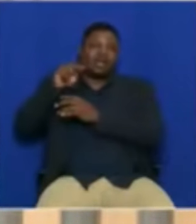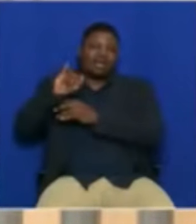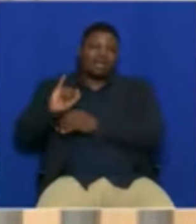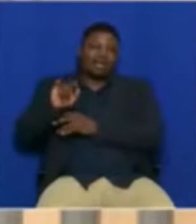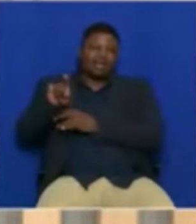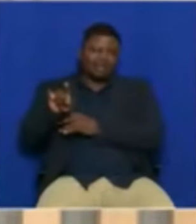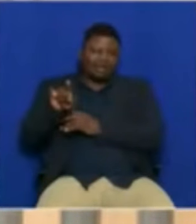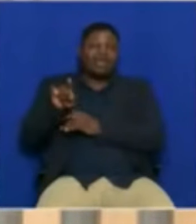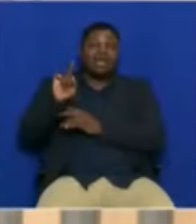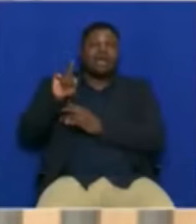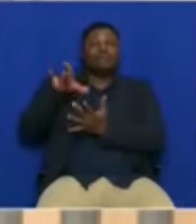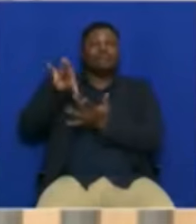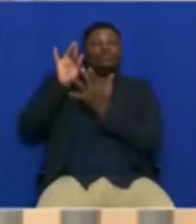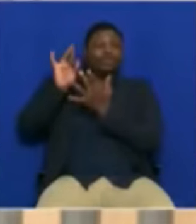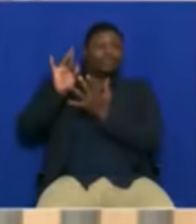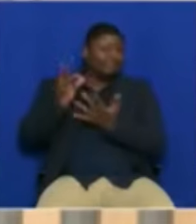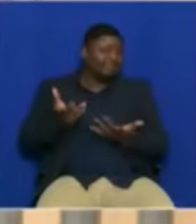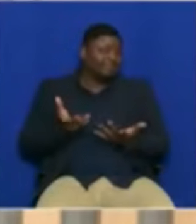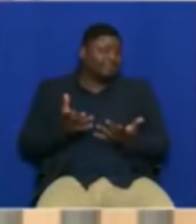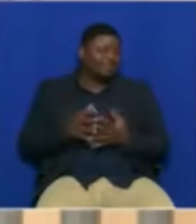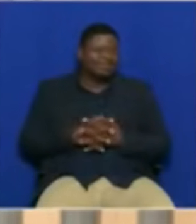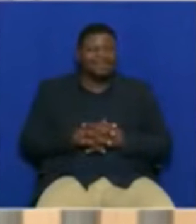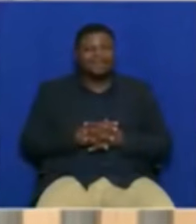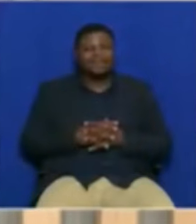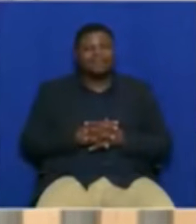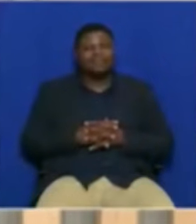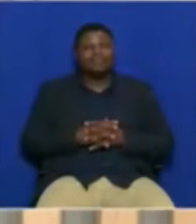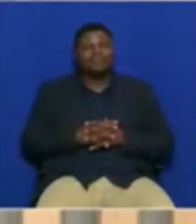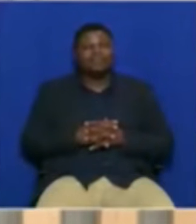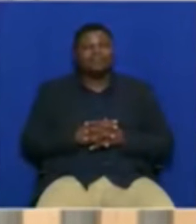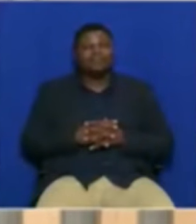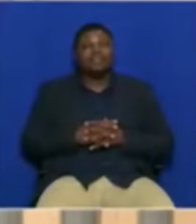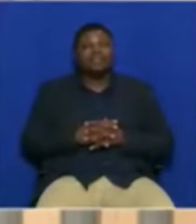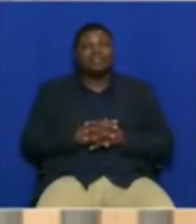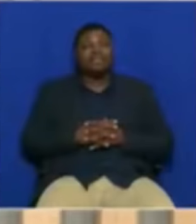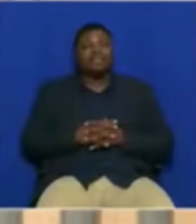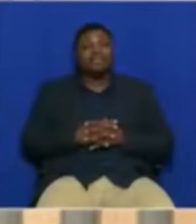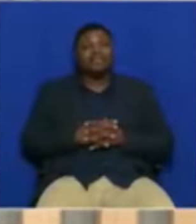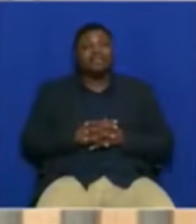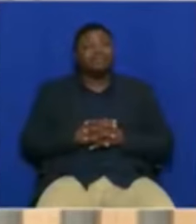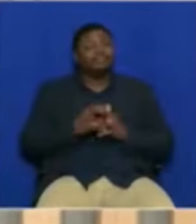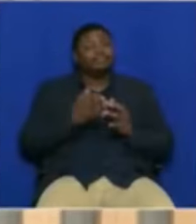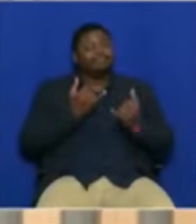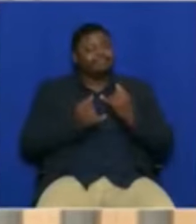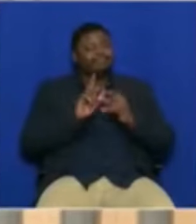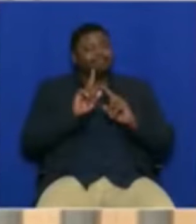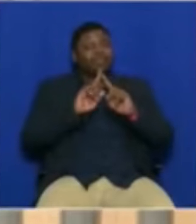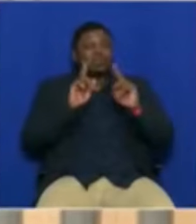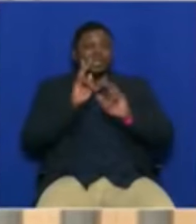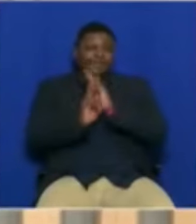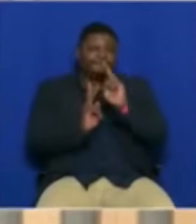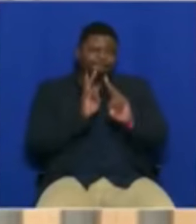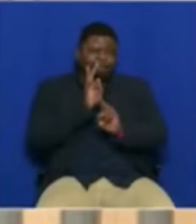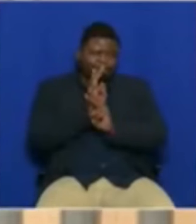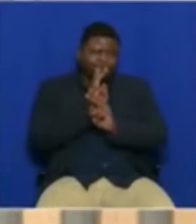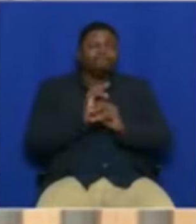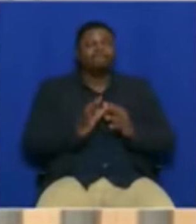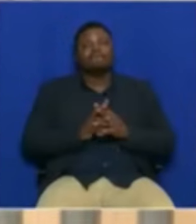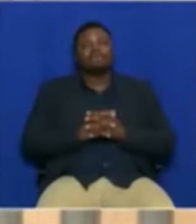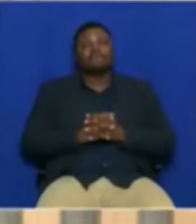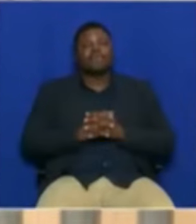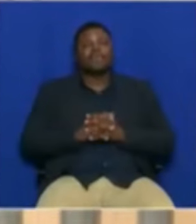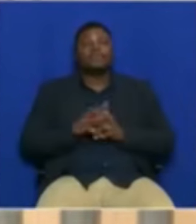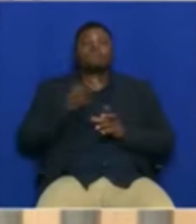transcription, but I would never be that lucky. I'll try again. You say 6 other major generals based